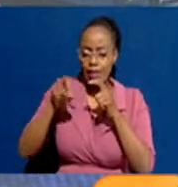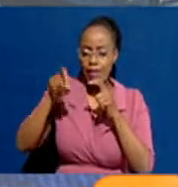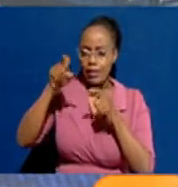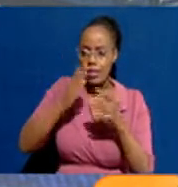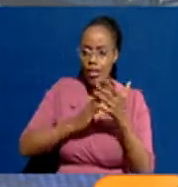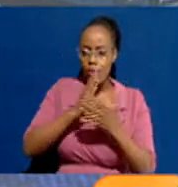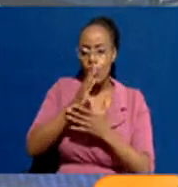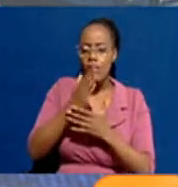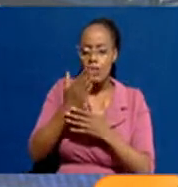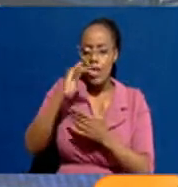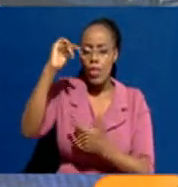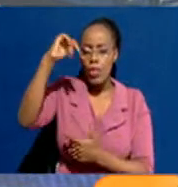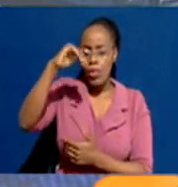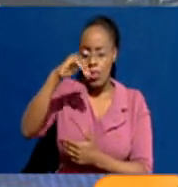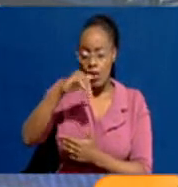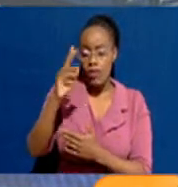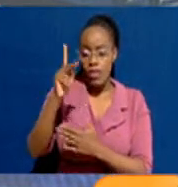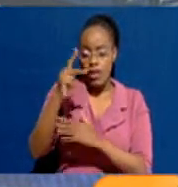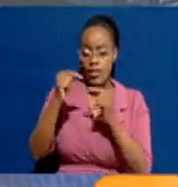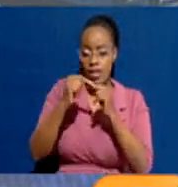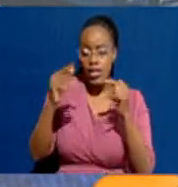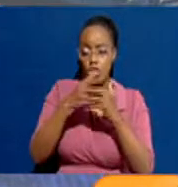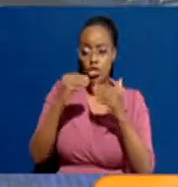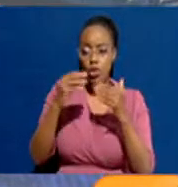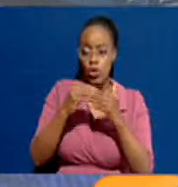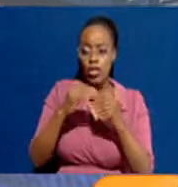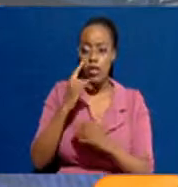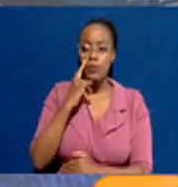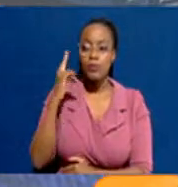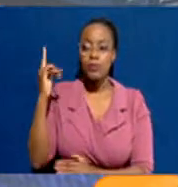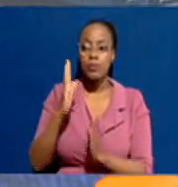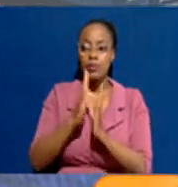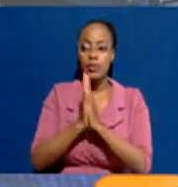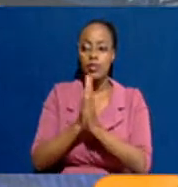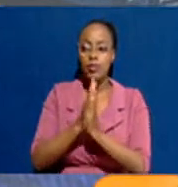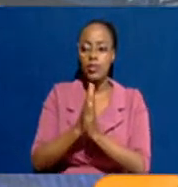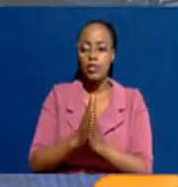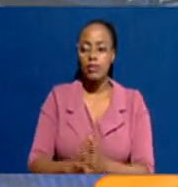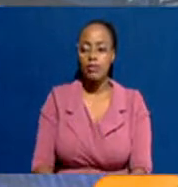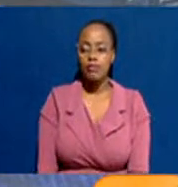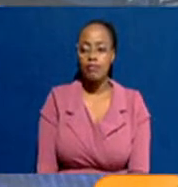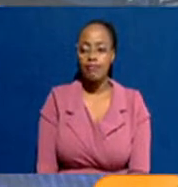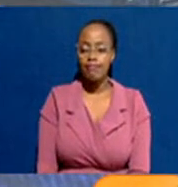the depreciation of the shilling against the dollar. Faisal Ahmed has more on this story.